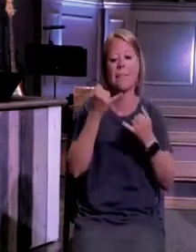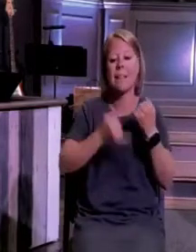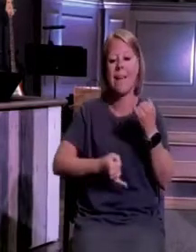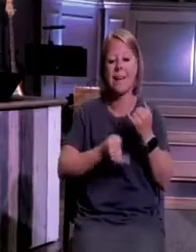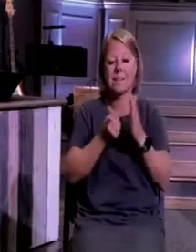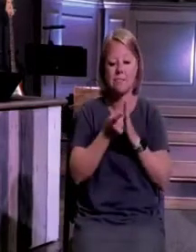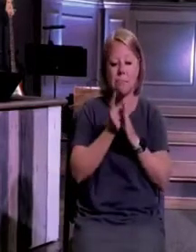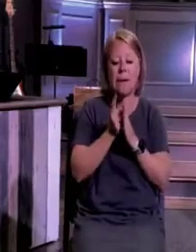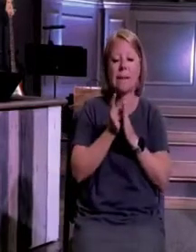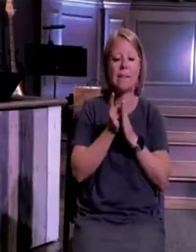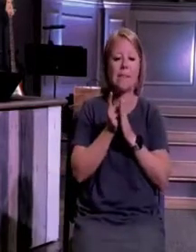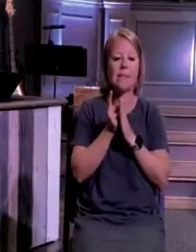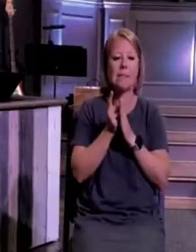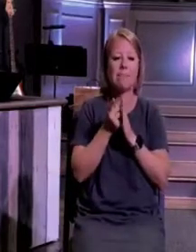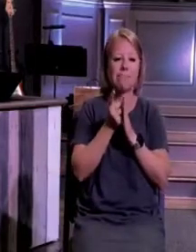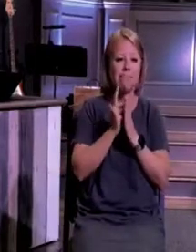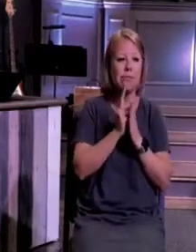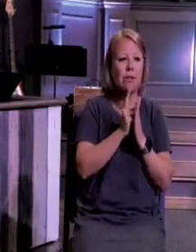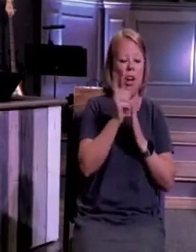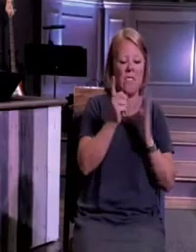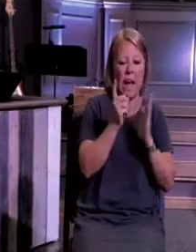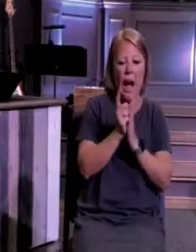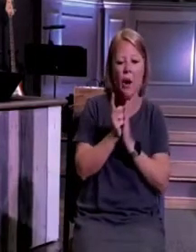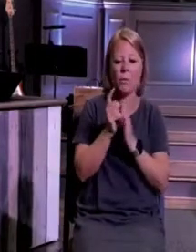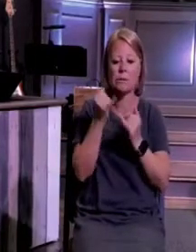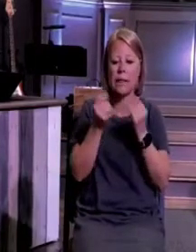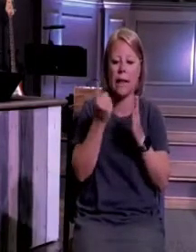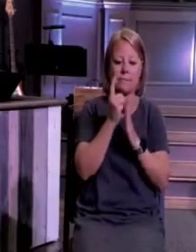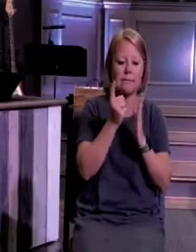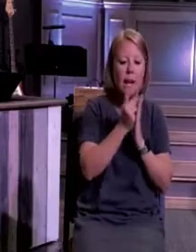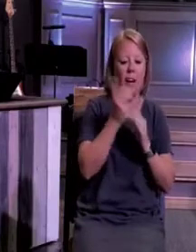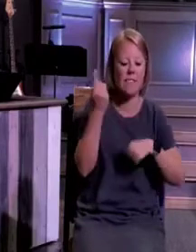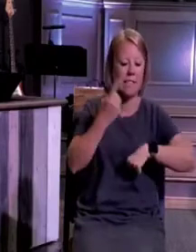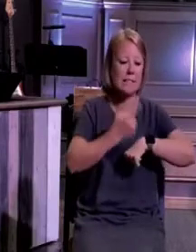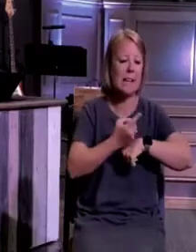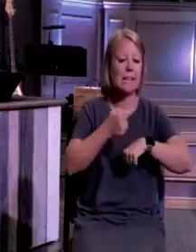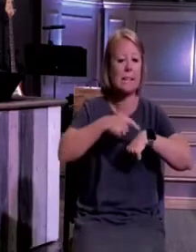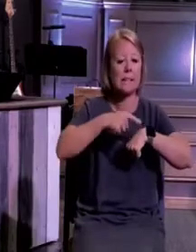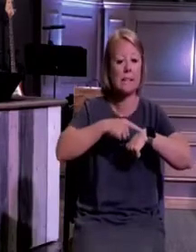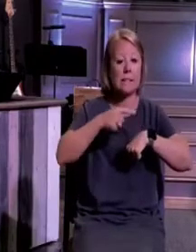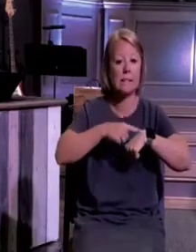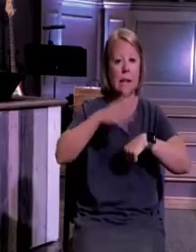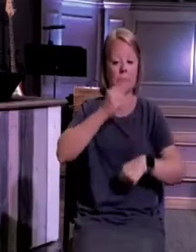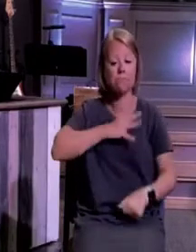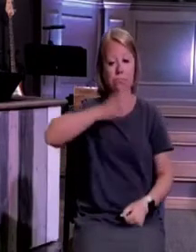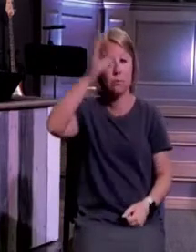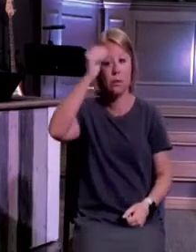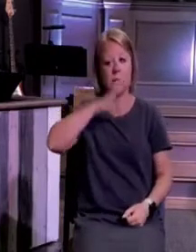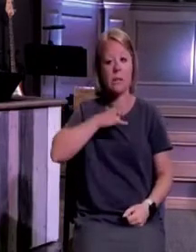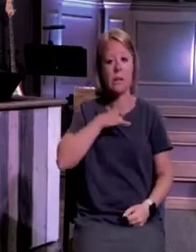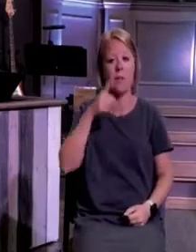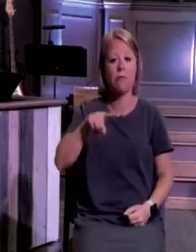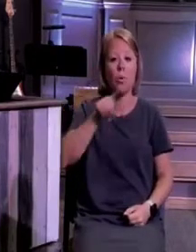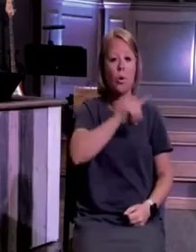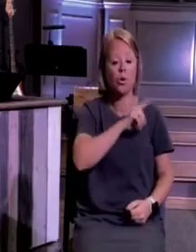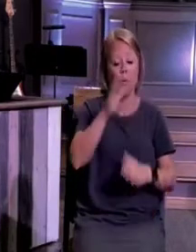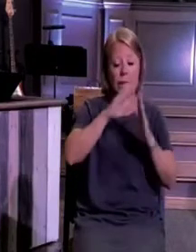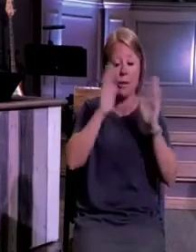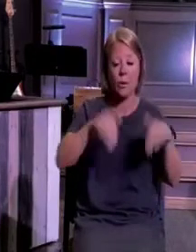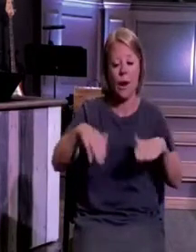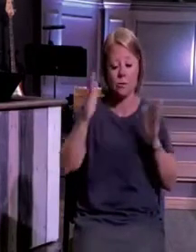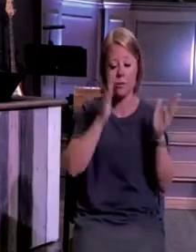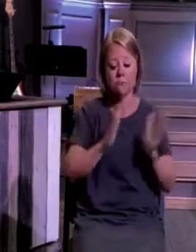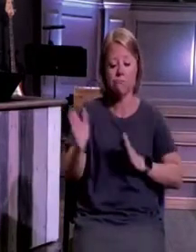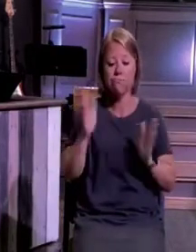of the last minutes of the last hours of the last days. It is time, ladies and gentlemen, for you to get your house in order, for